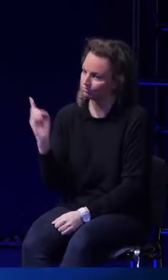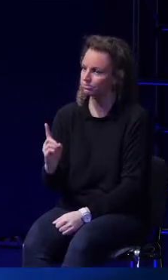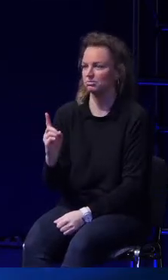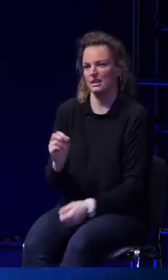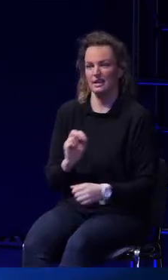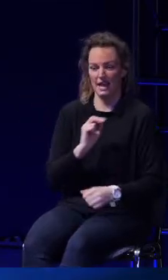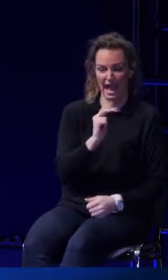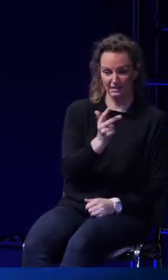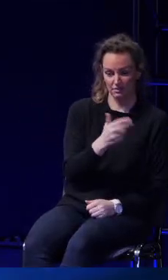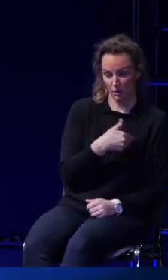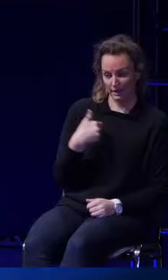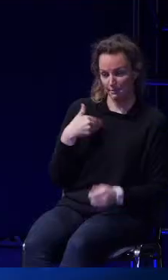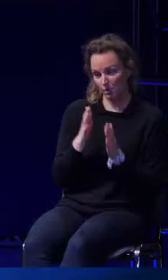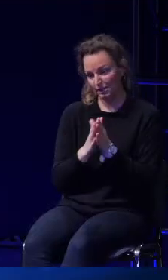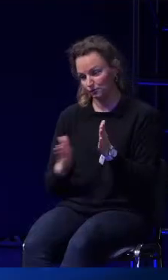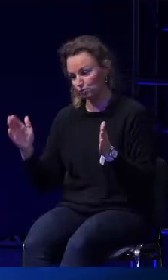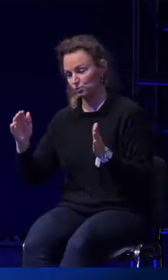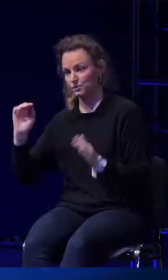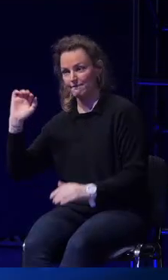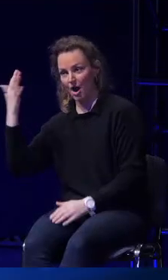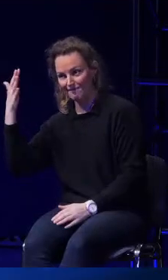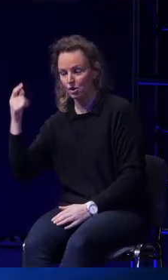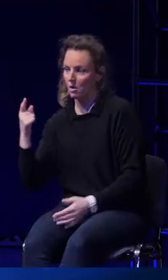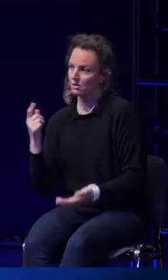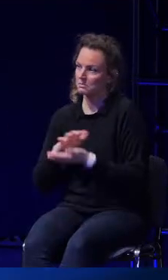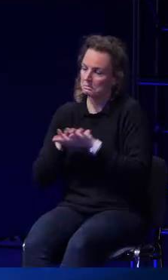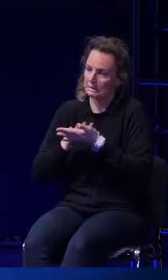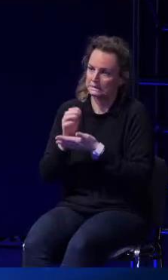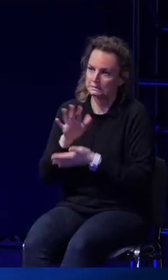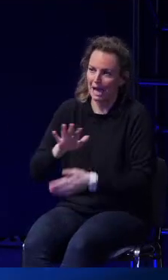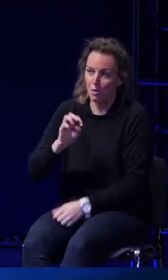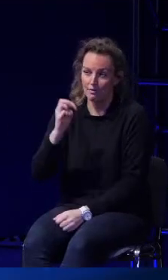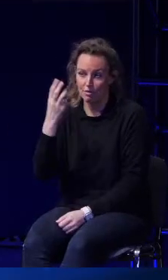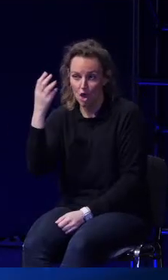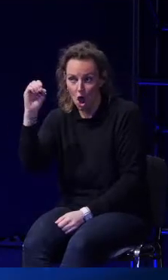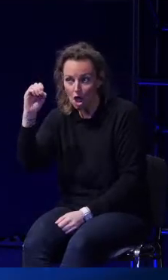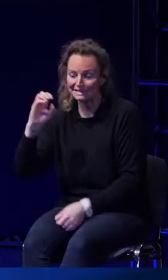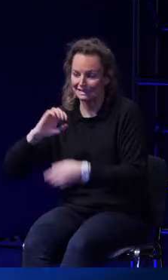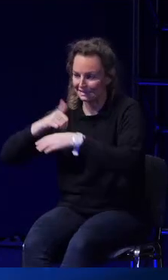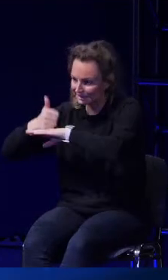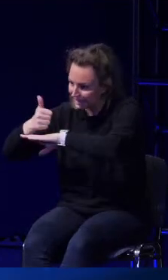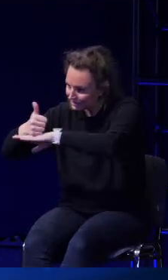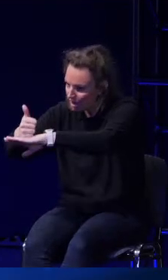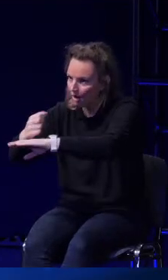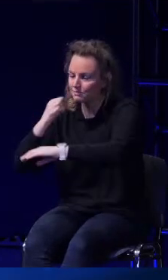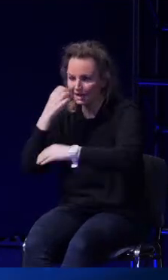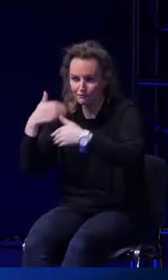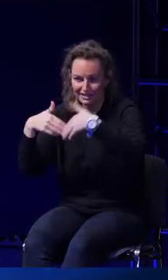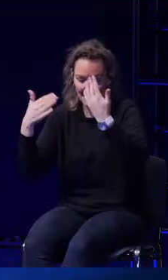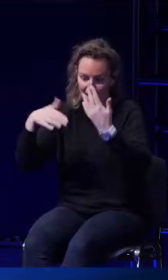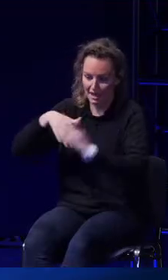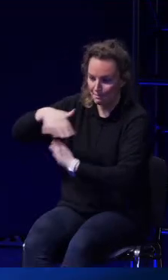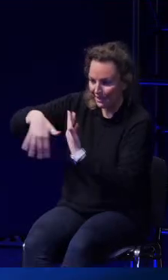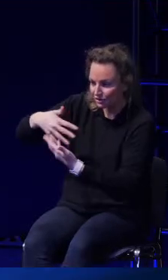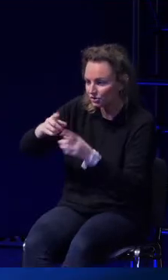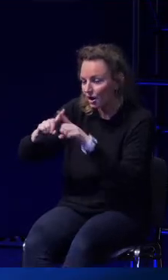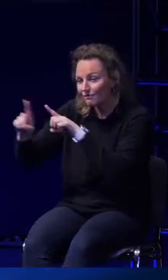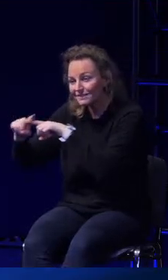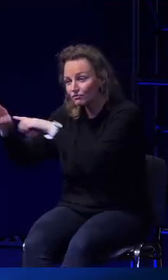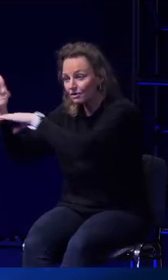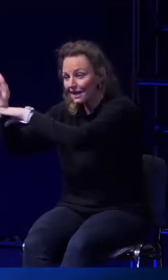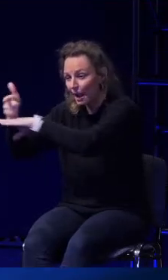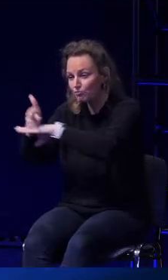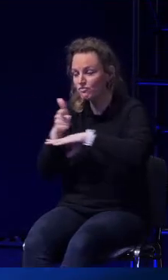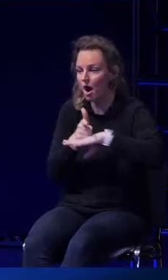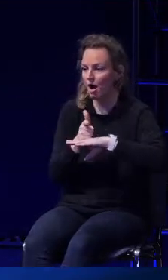about 30 setups in that, 2 cameras, mixed different cameras. We live graded the whole